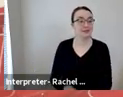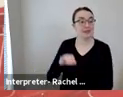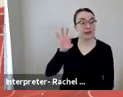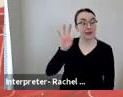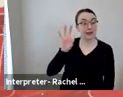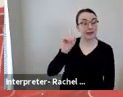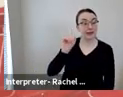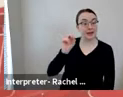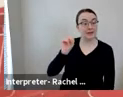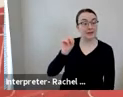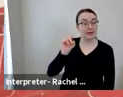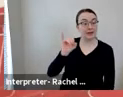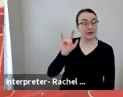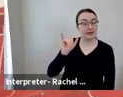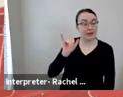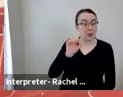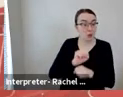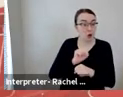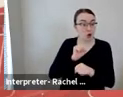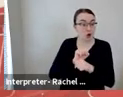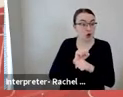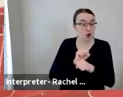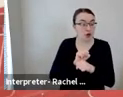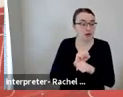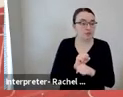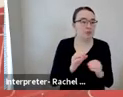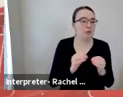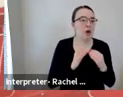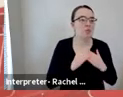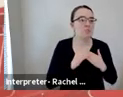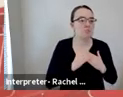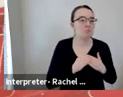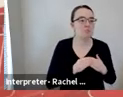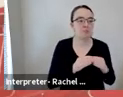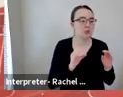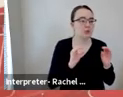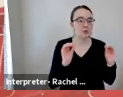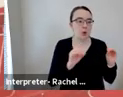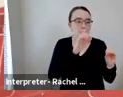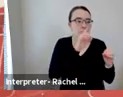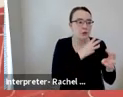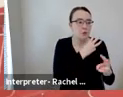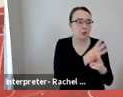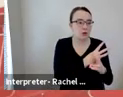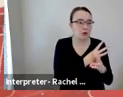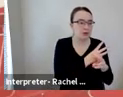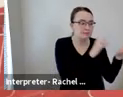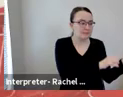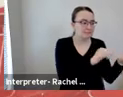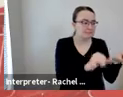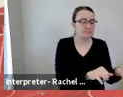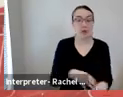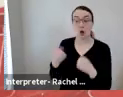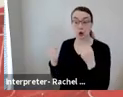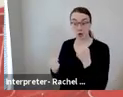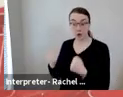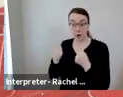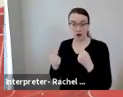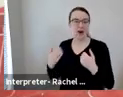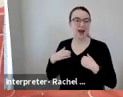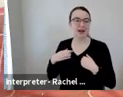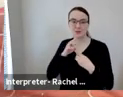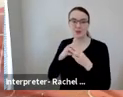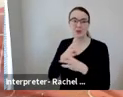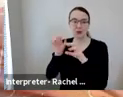forgiving because there's really no reality, but everyone knows the proportions of a car. So I tend to push myself and try and do more of